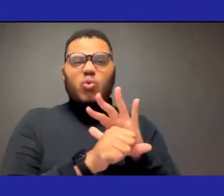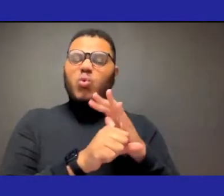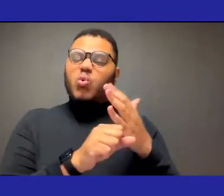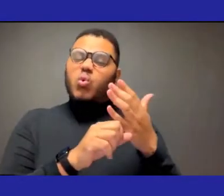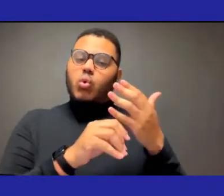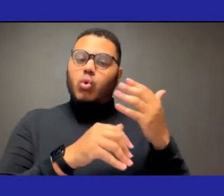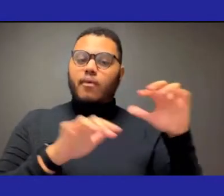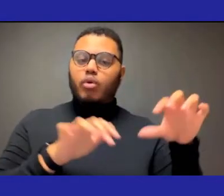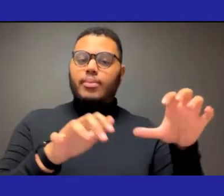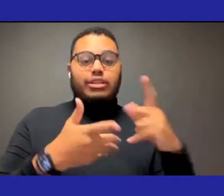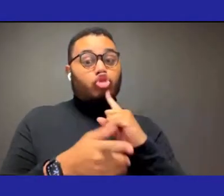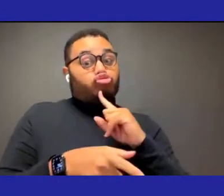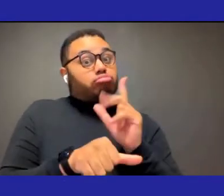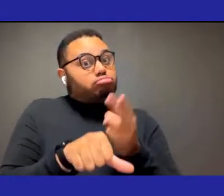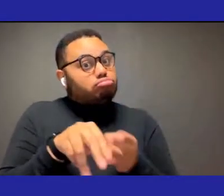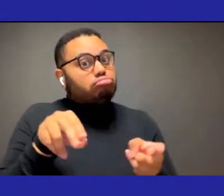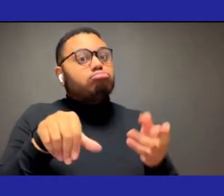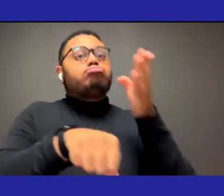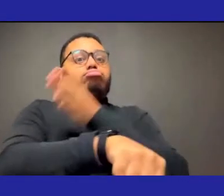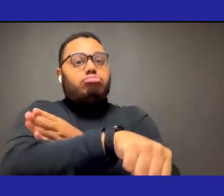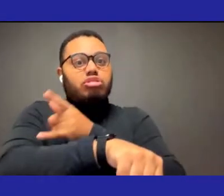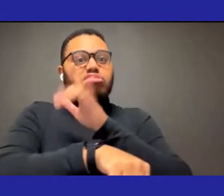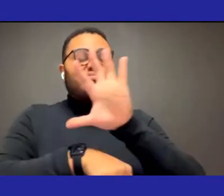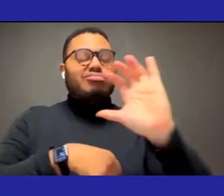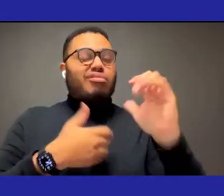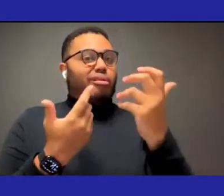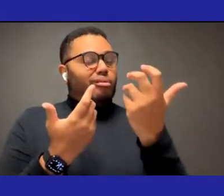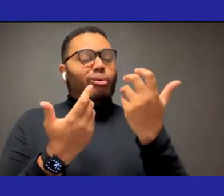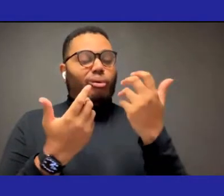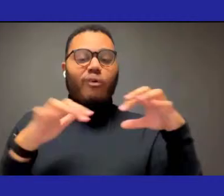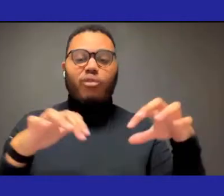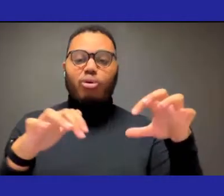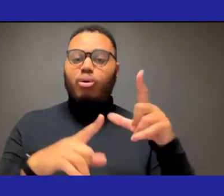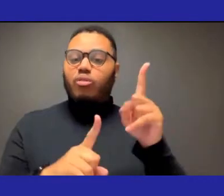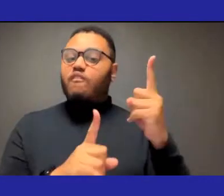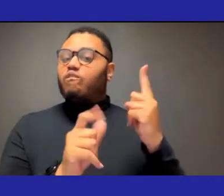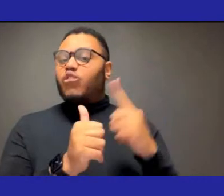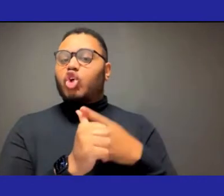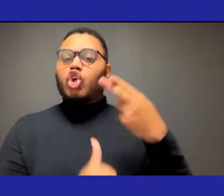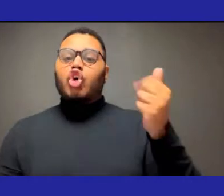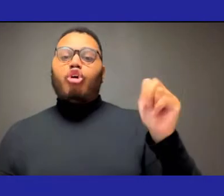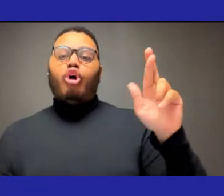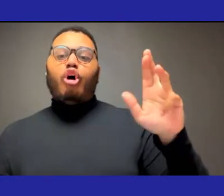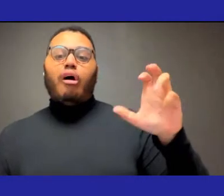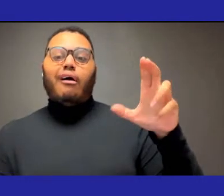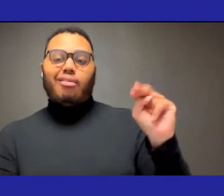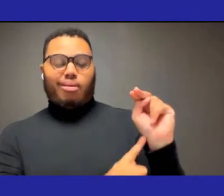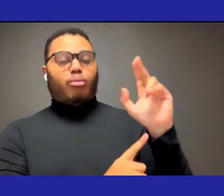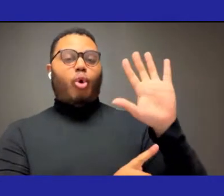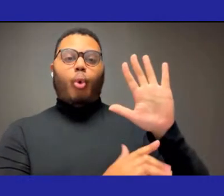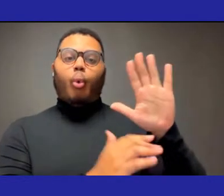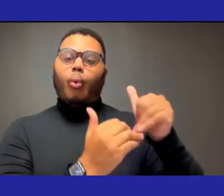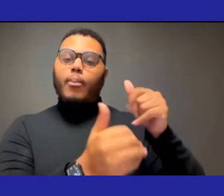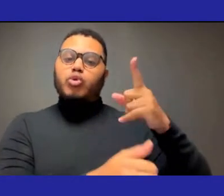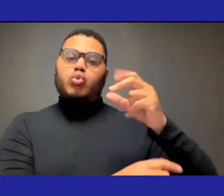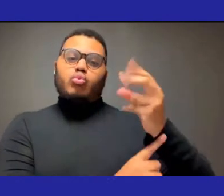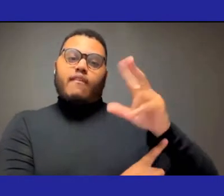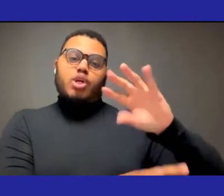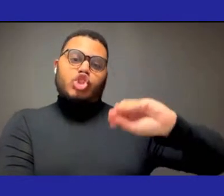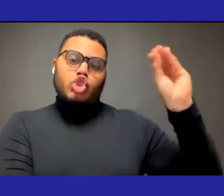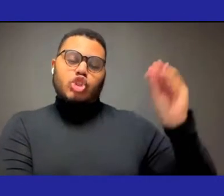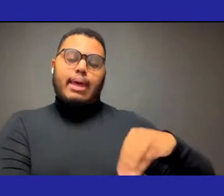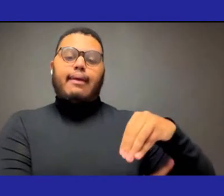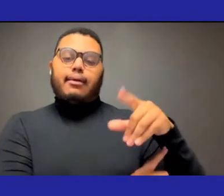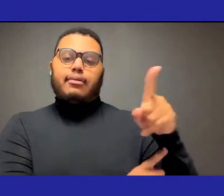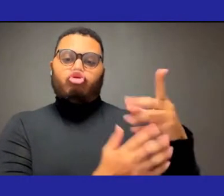remarkably year over year. The first being Harlem at almost 12% increase in their breast cancer screening rates, and the other one